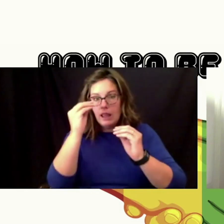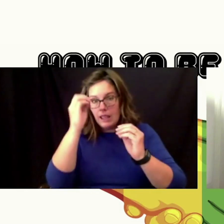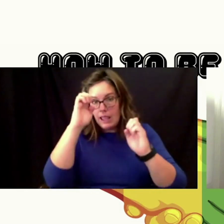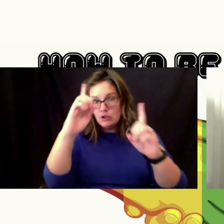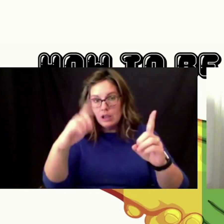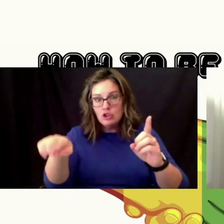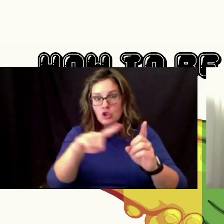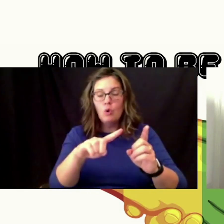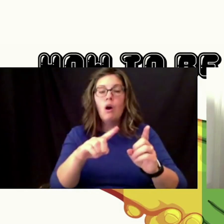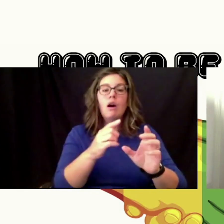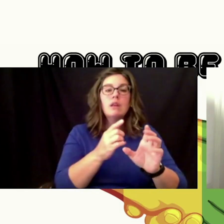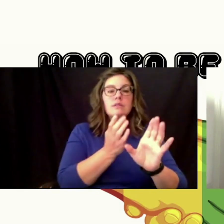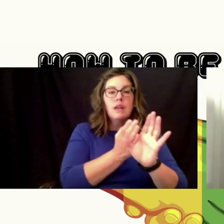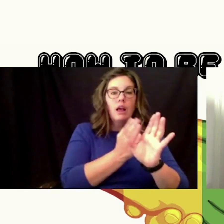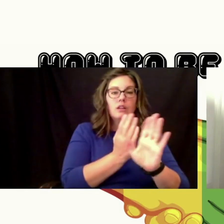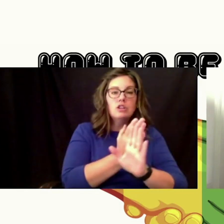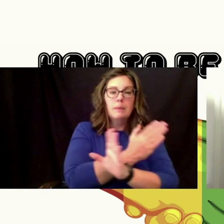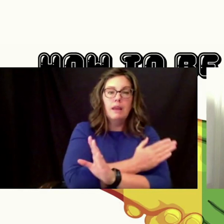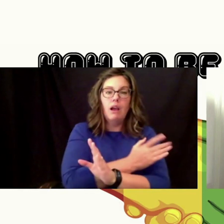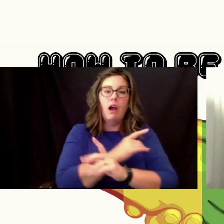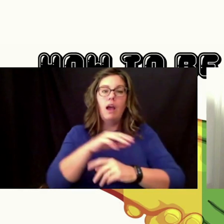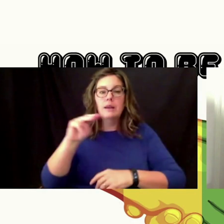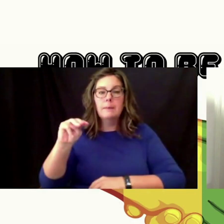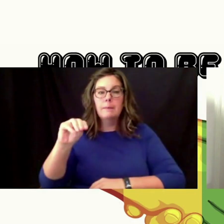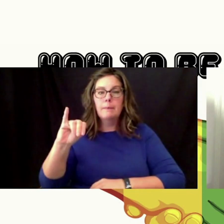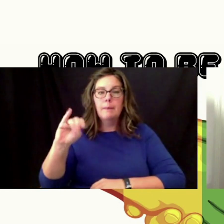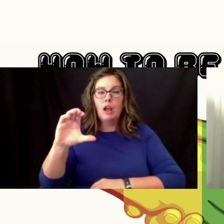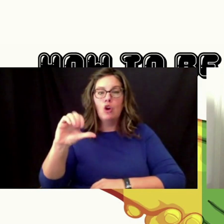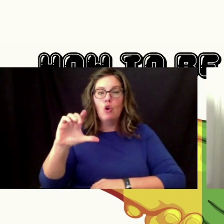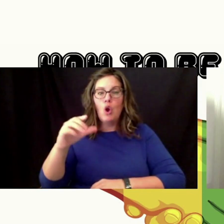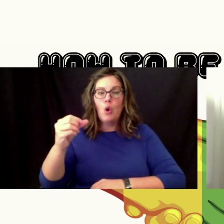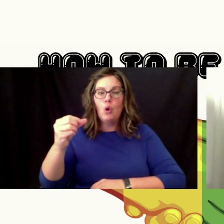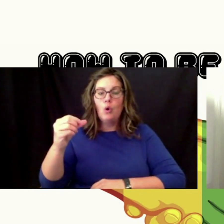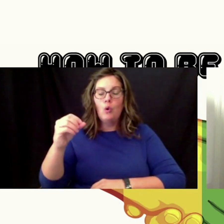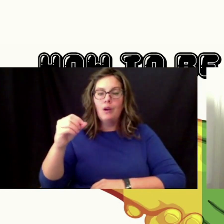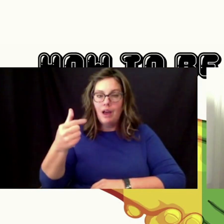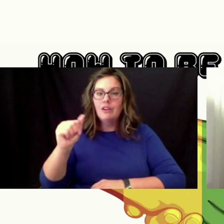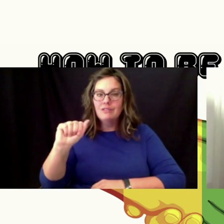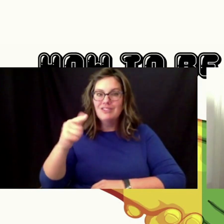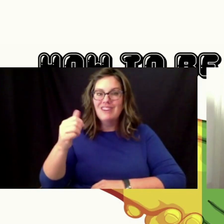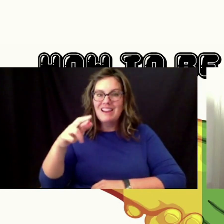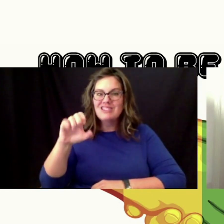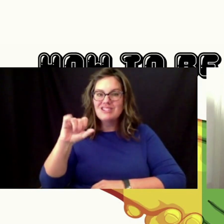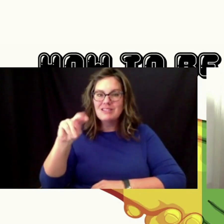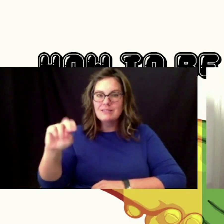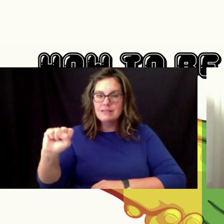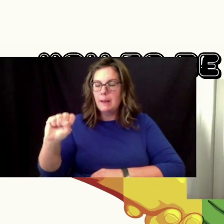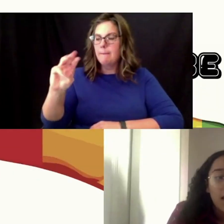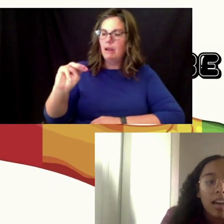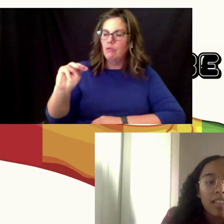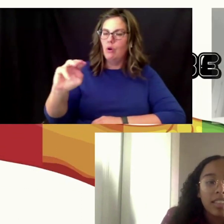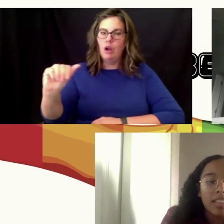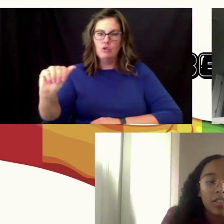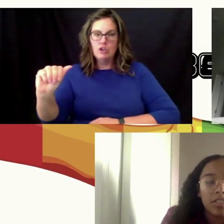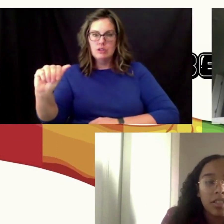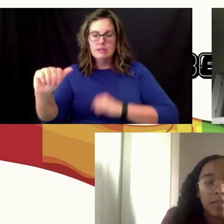microaggressions. Her work helps communities heal from the trauma of intergenerational chains.